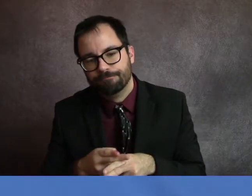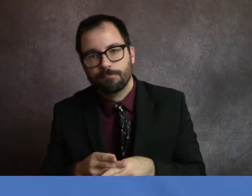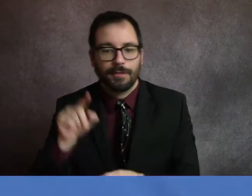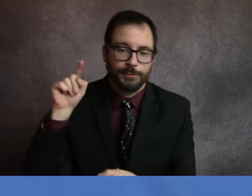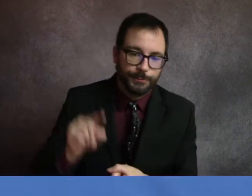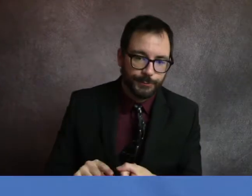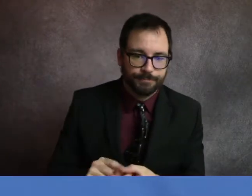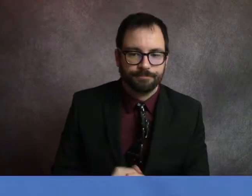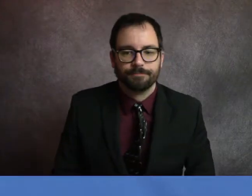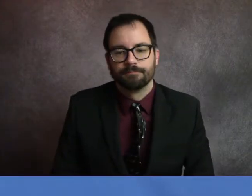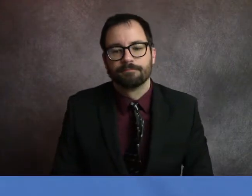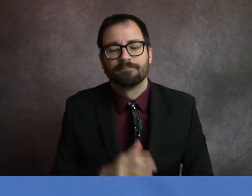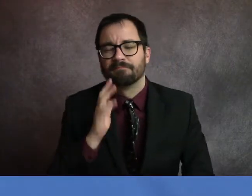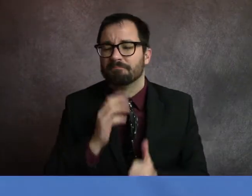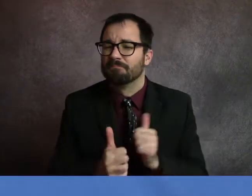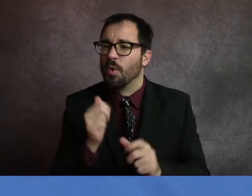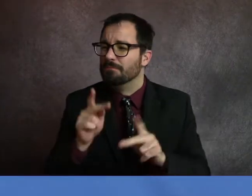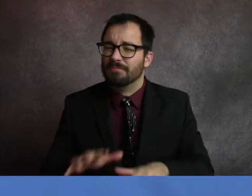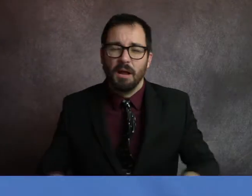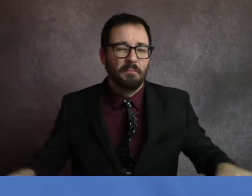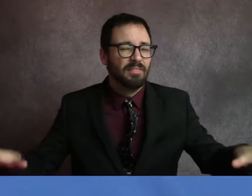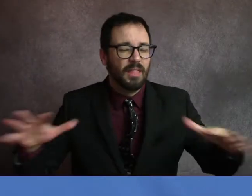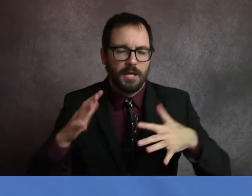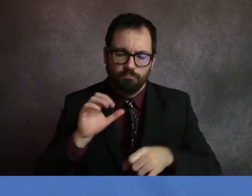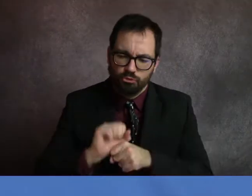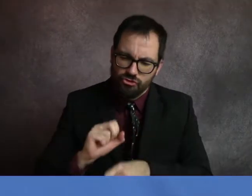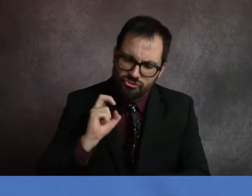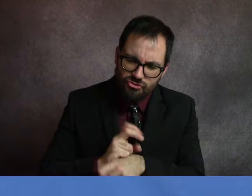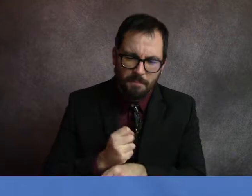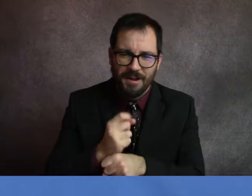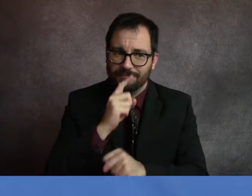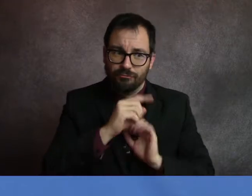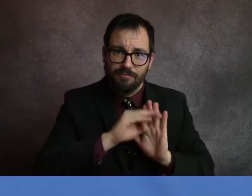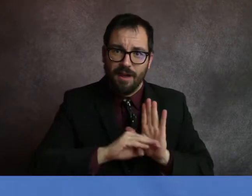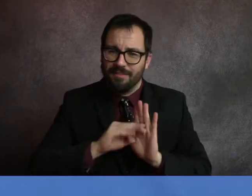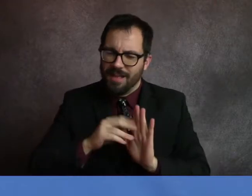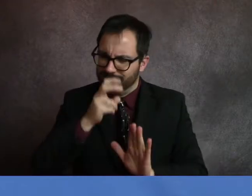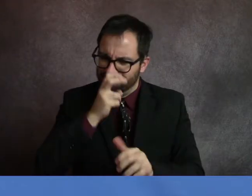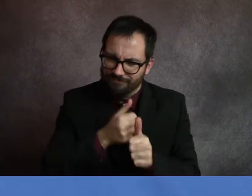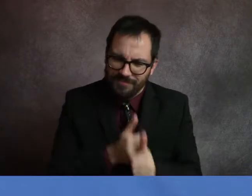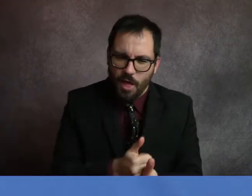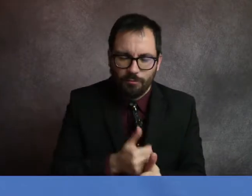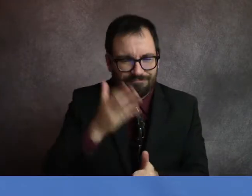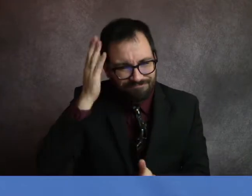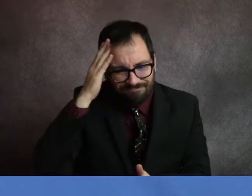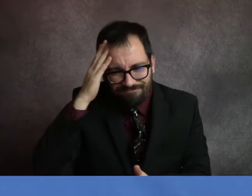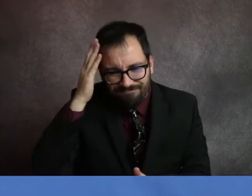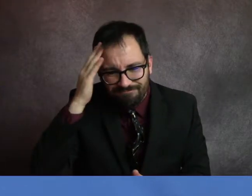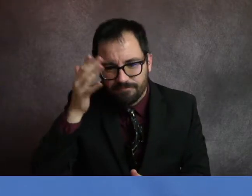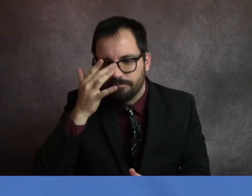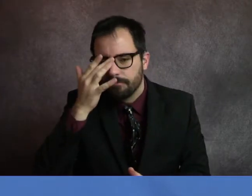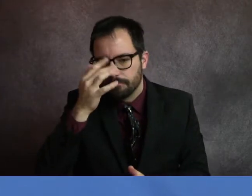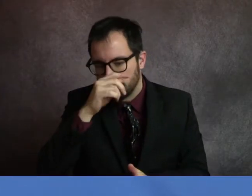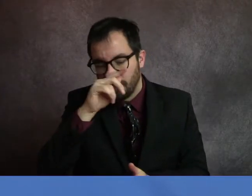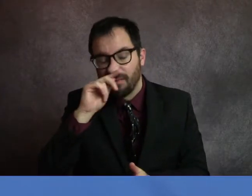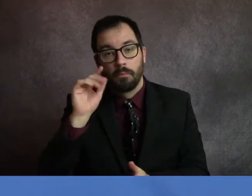full compliance at every single stage, and you will have our full support in the reopening and the recovery